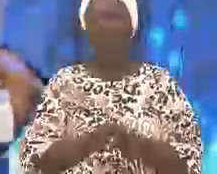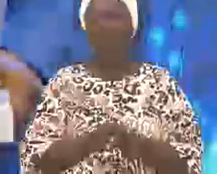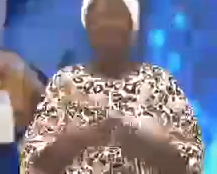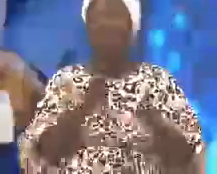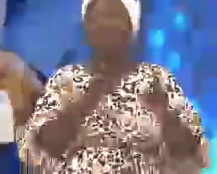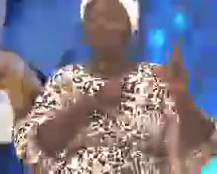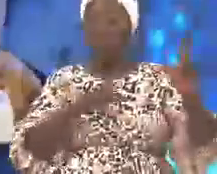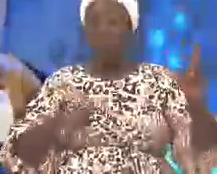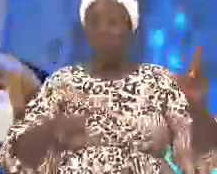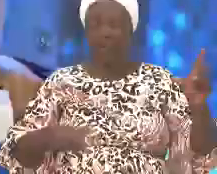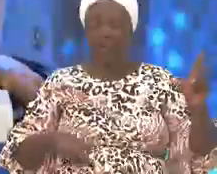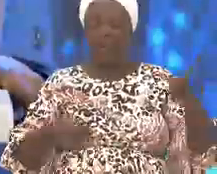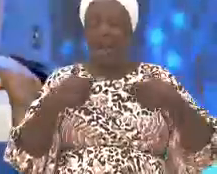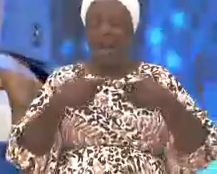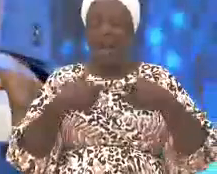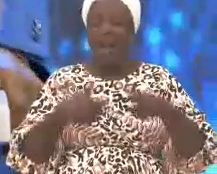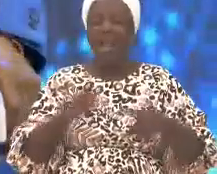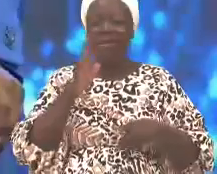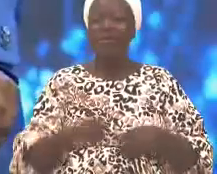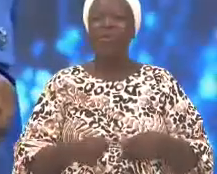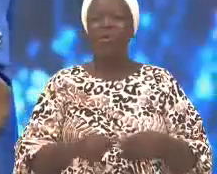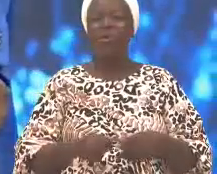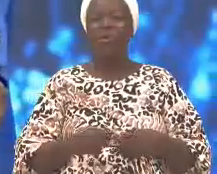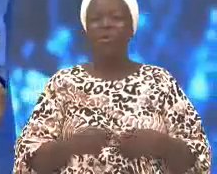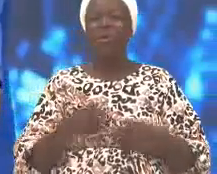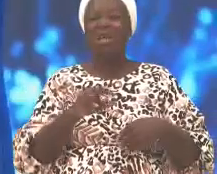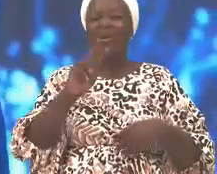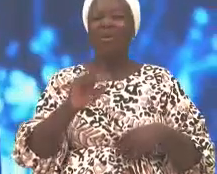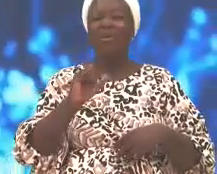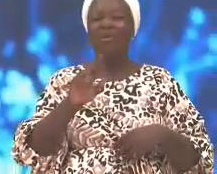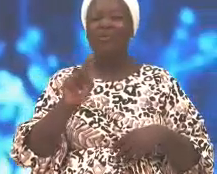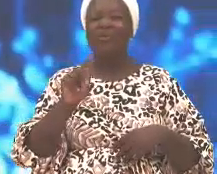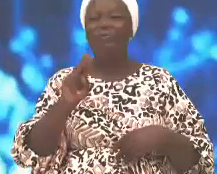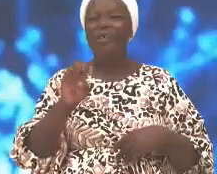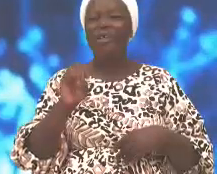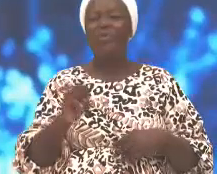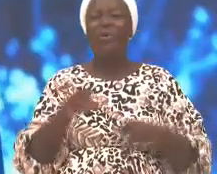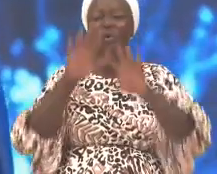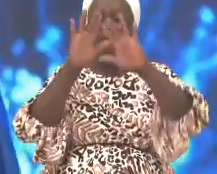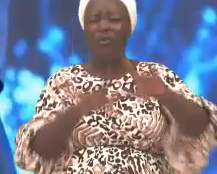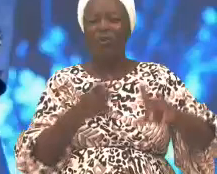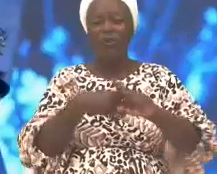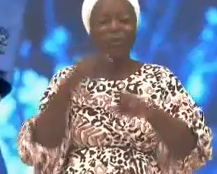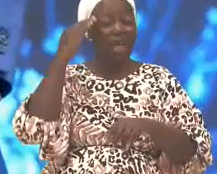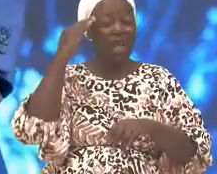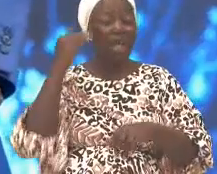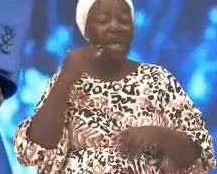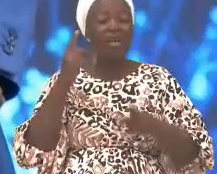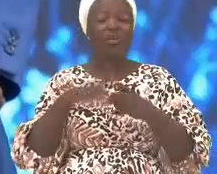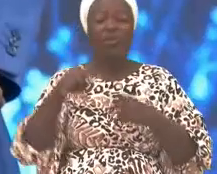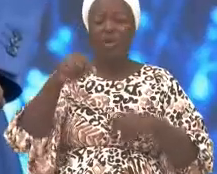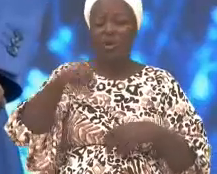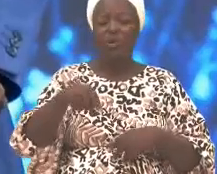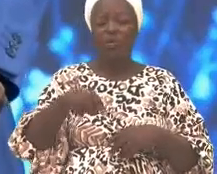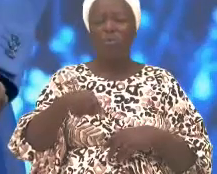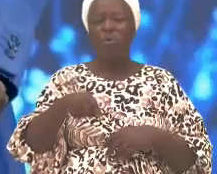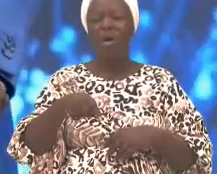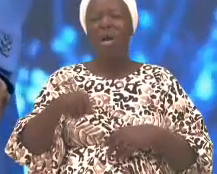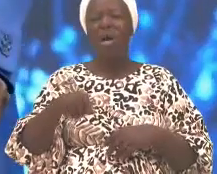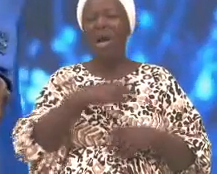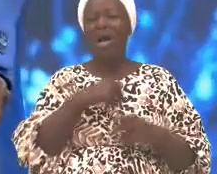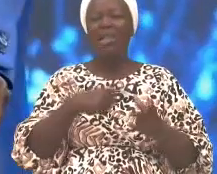Lord, let your healing virtue flow from the head to the toe and from the upper part to